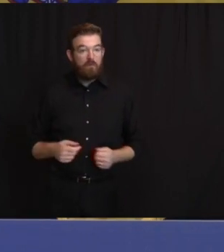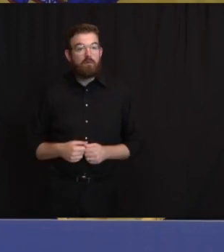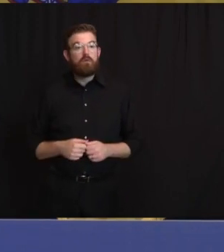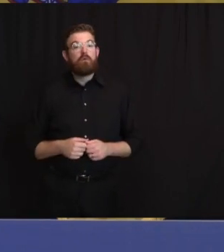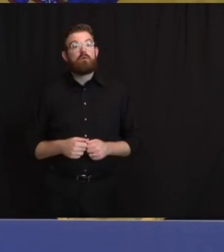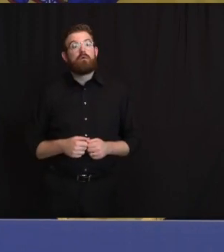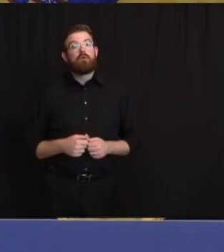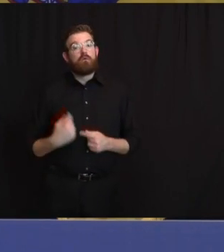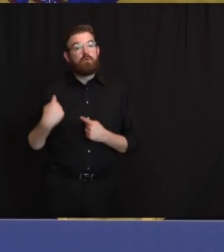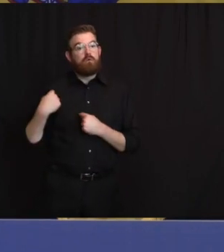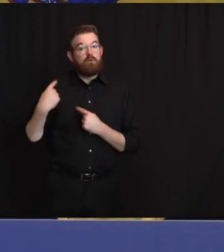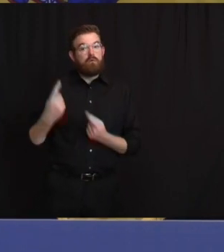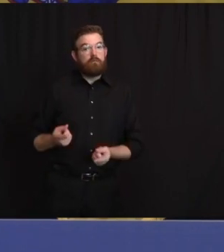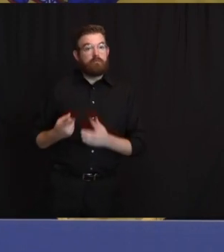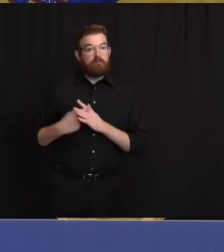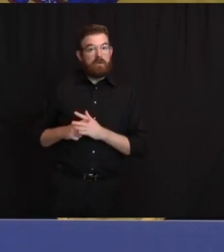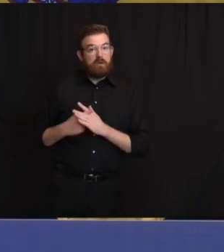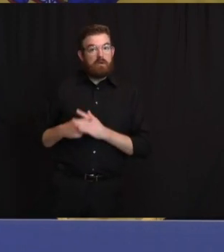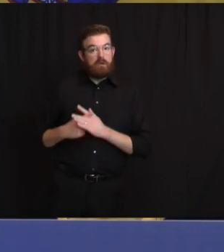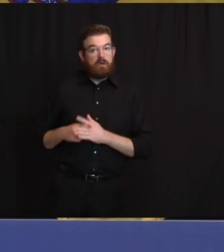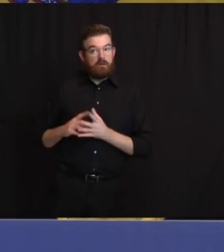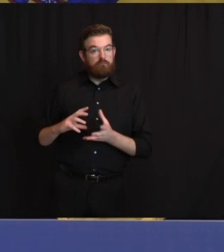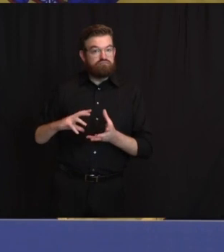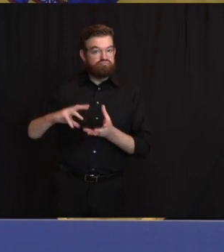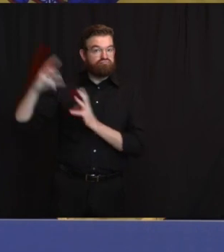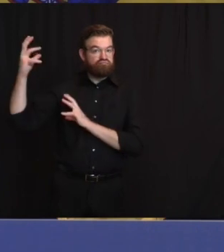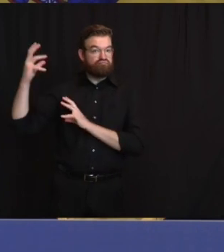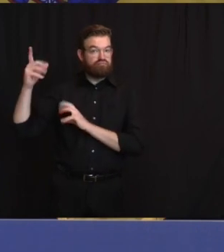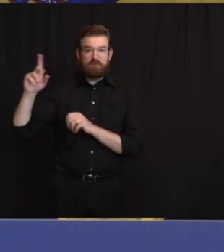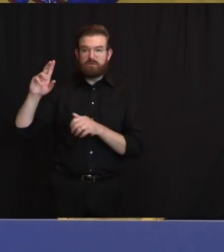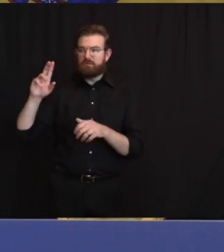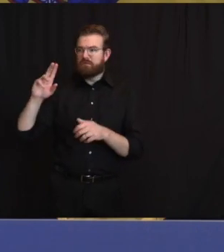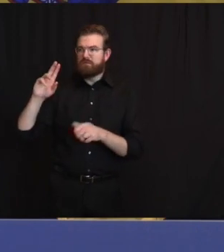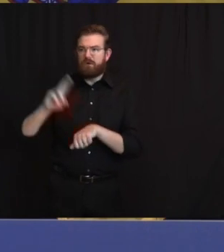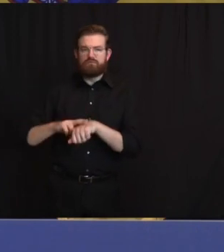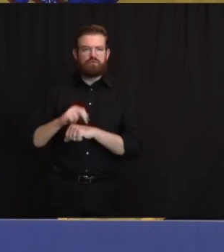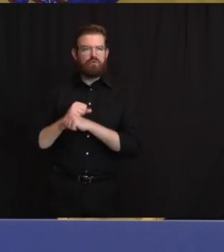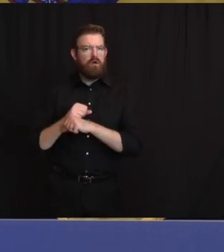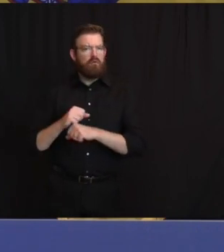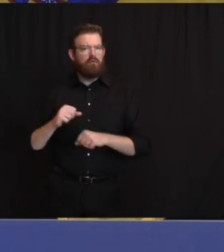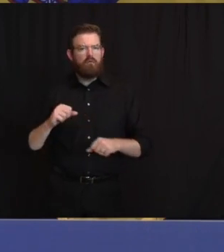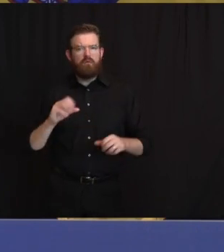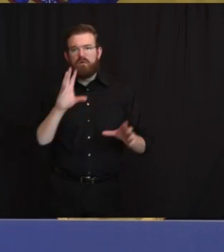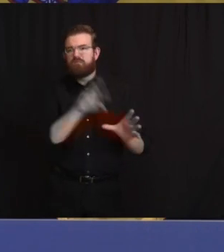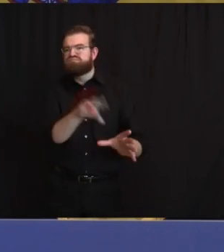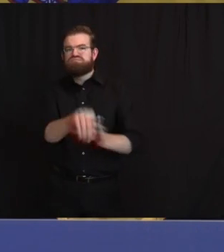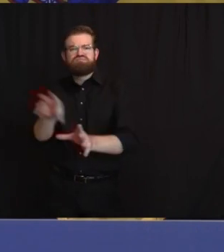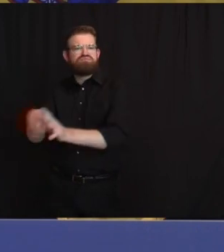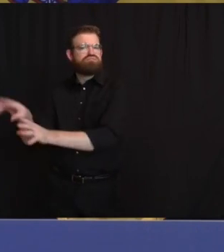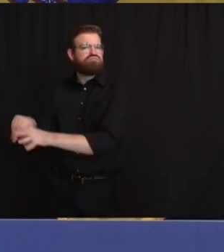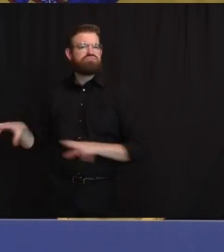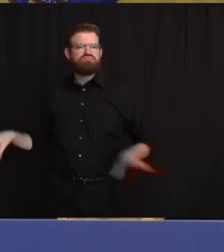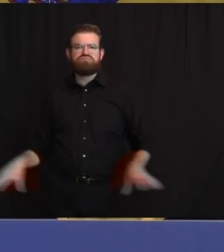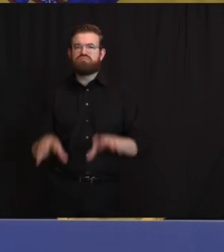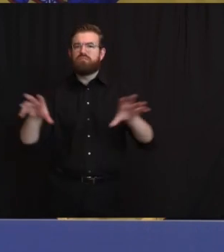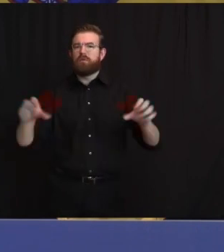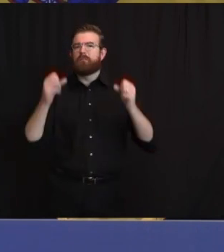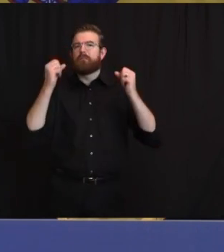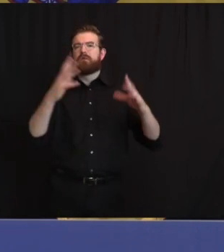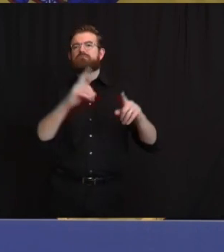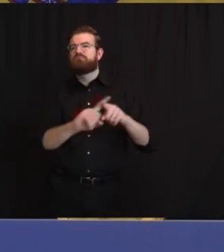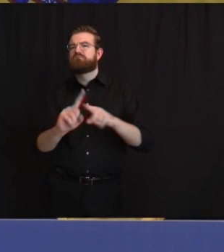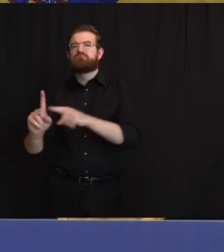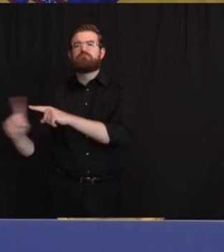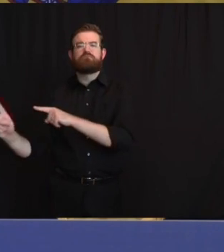women and men of the National Guard. They've done an extraordinary job. I don't have it's a good question on the Democratic State Committee. I haven't been